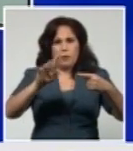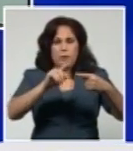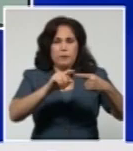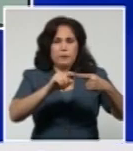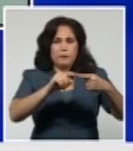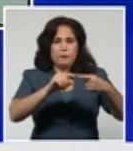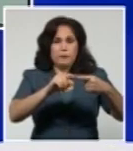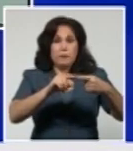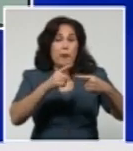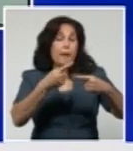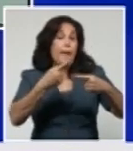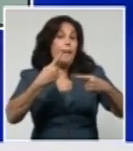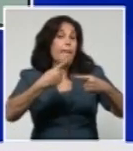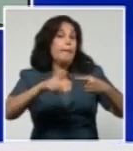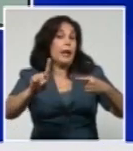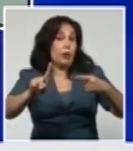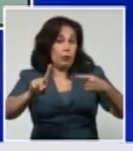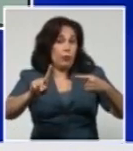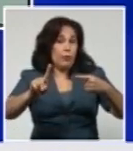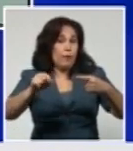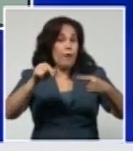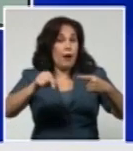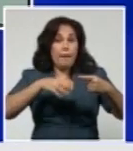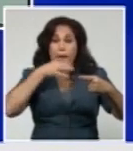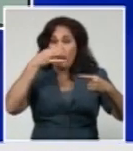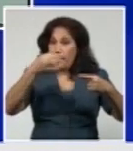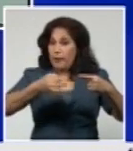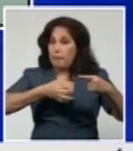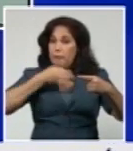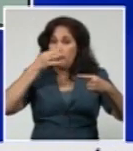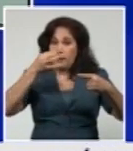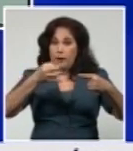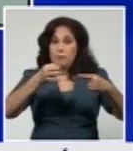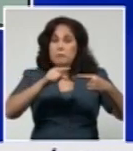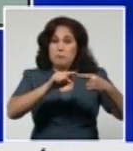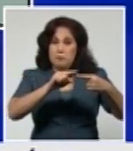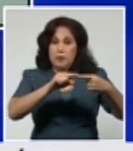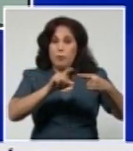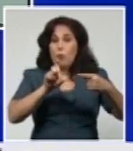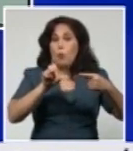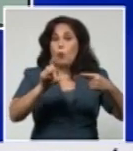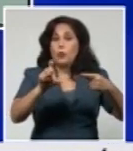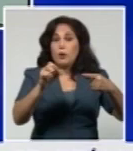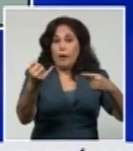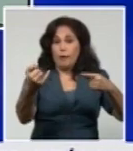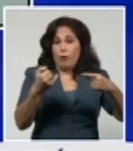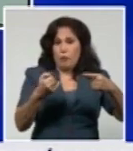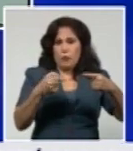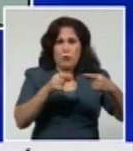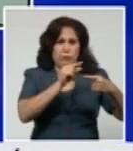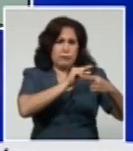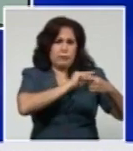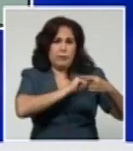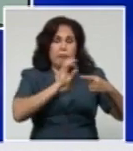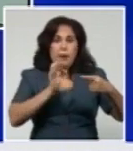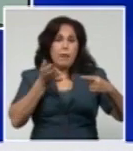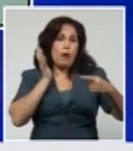with a rate of 20.82, then Havana with 6.46, Pinar del